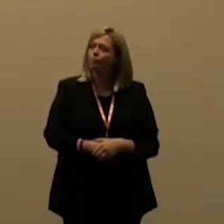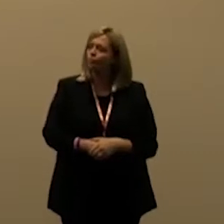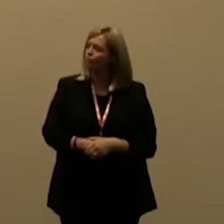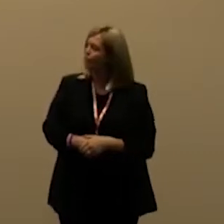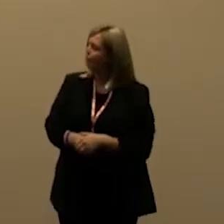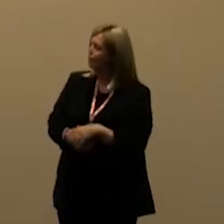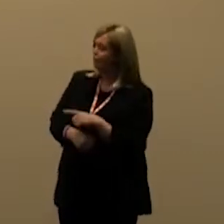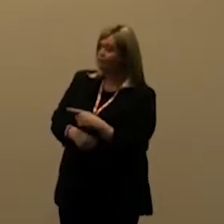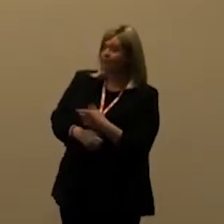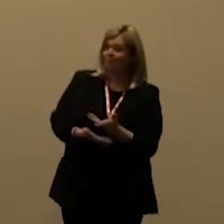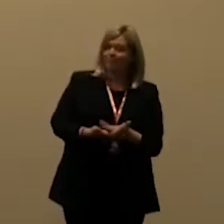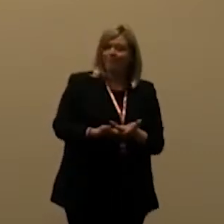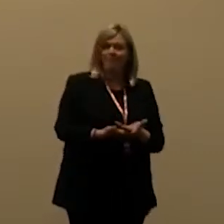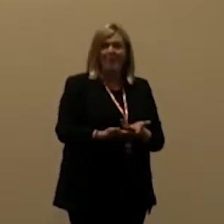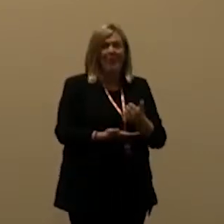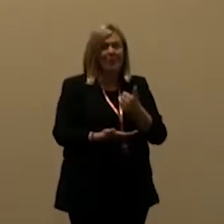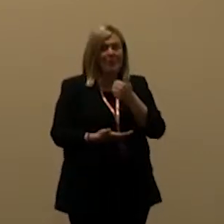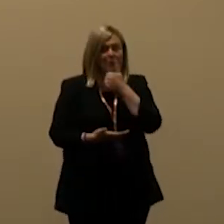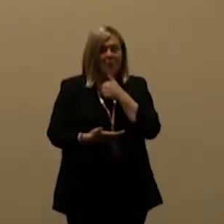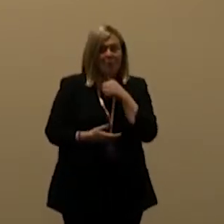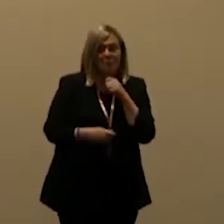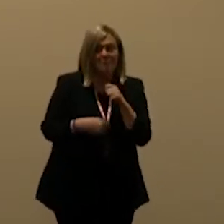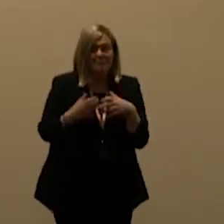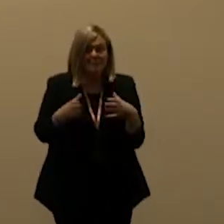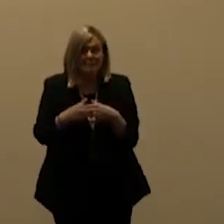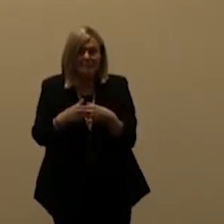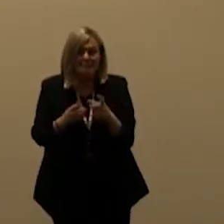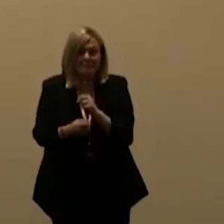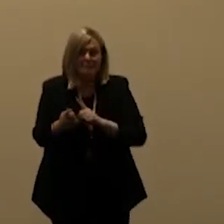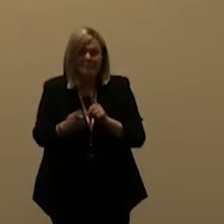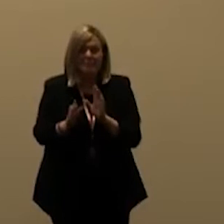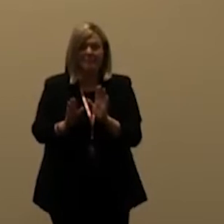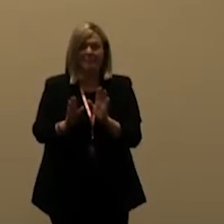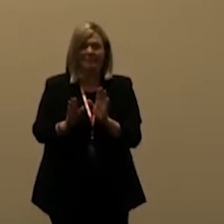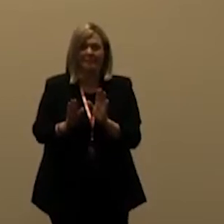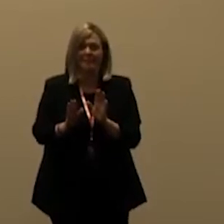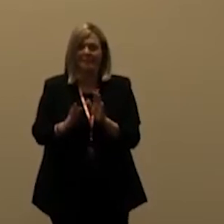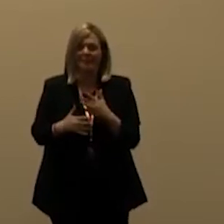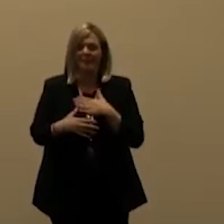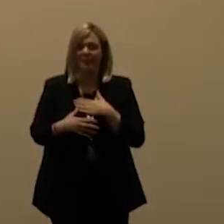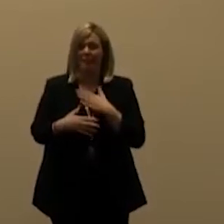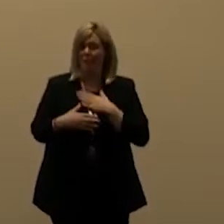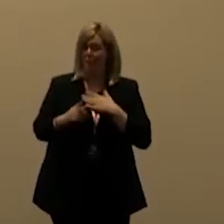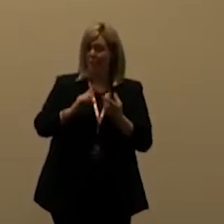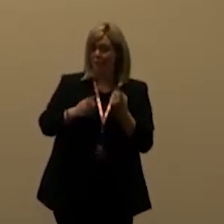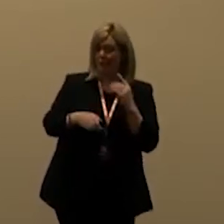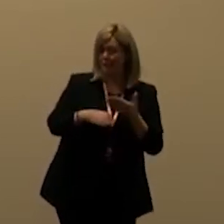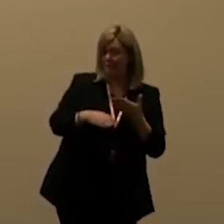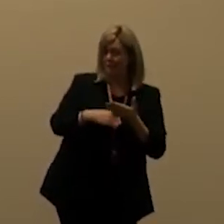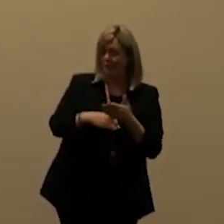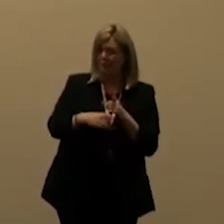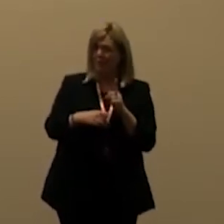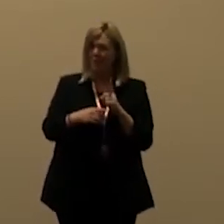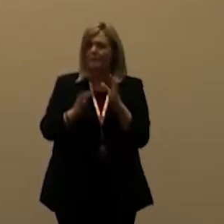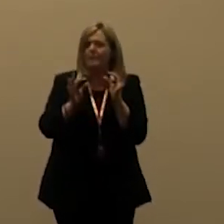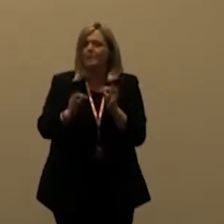Now, I'm afraid I am so used to being in Teams meetings and calls, and I do love those reaction functions, especially